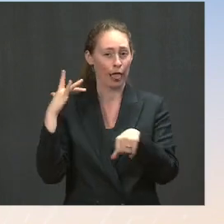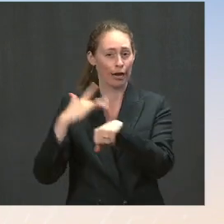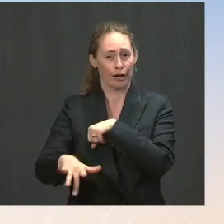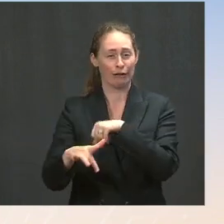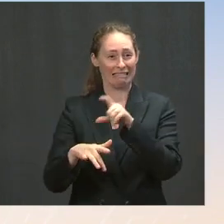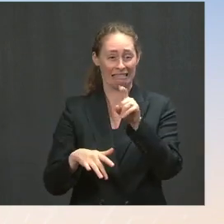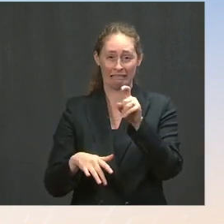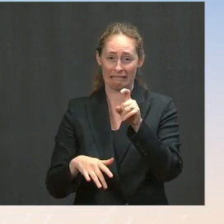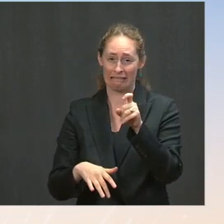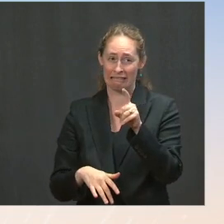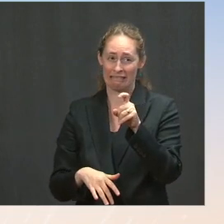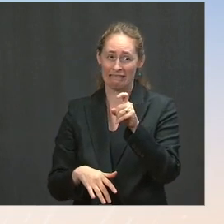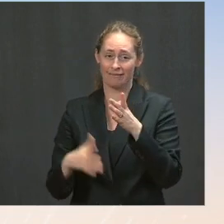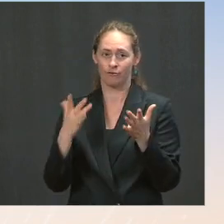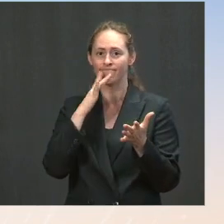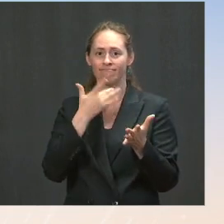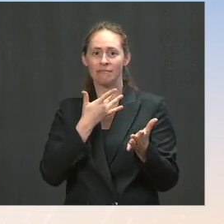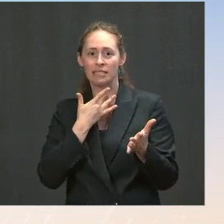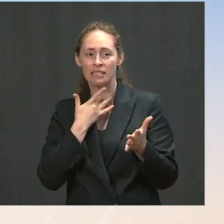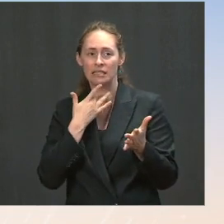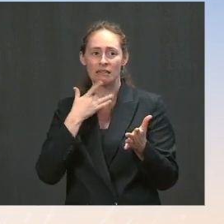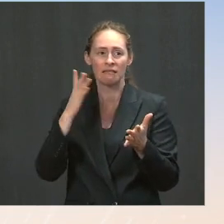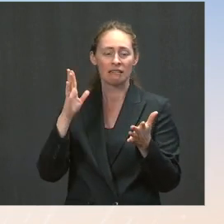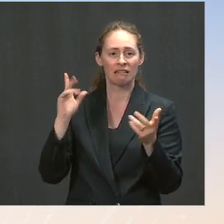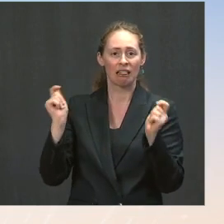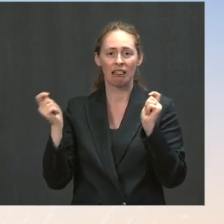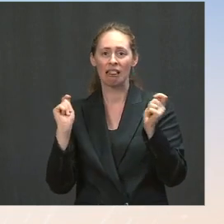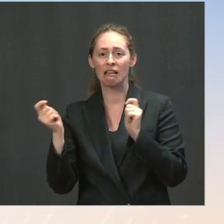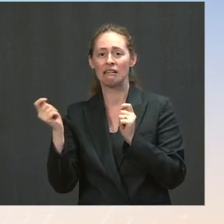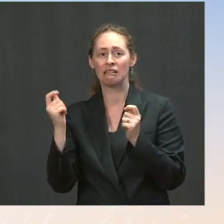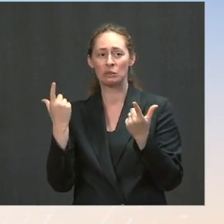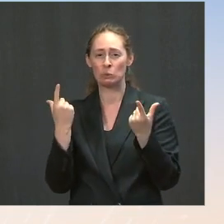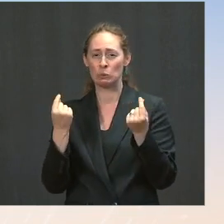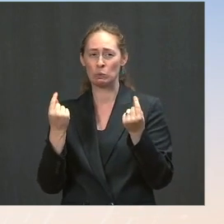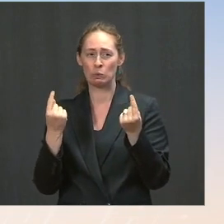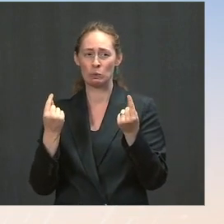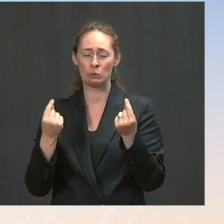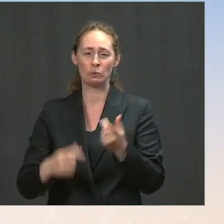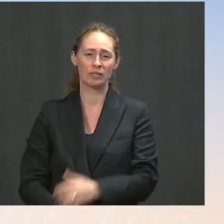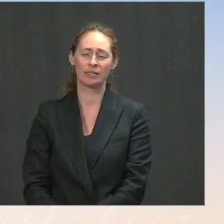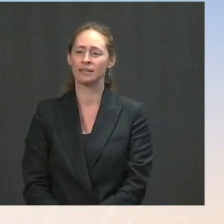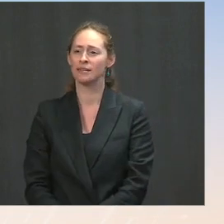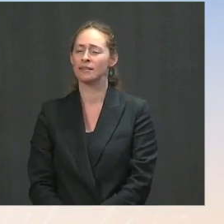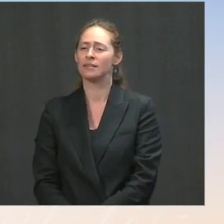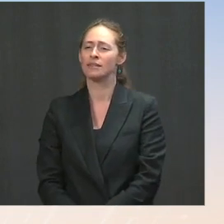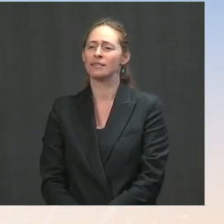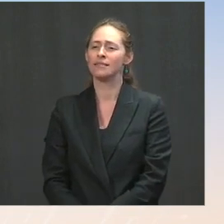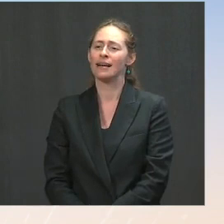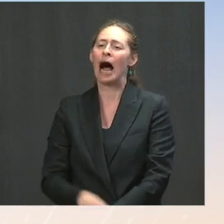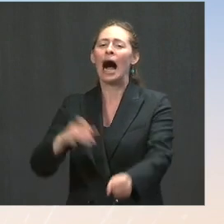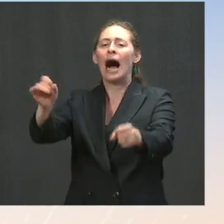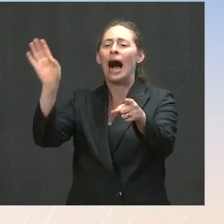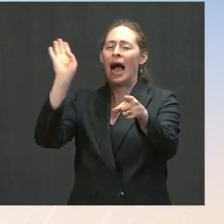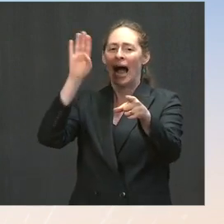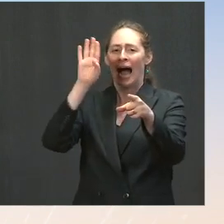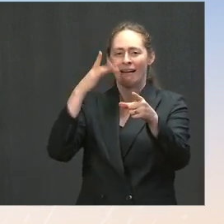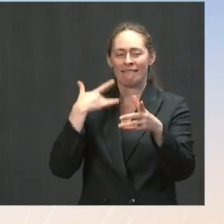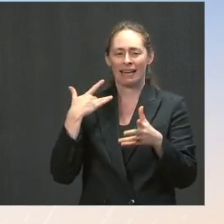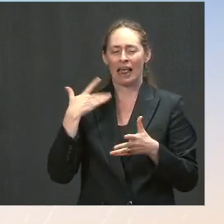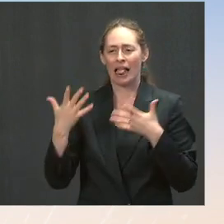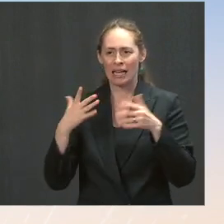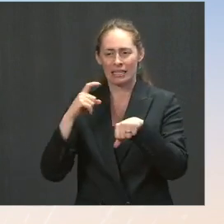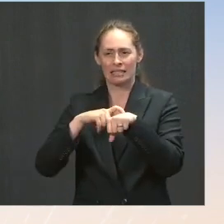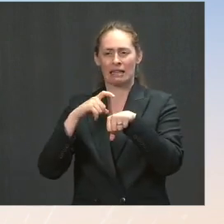implement this revised guidance now? Sure. Well, first, I know this is slightly awkward timing, and I know there's a lot of reporting out there about the